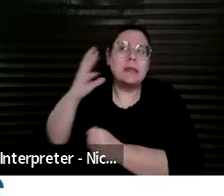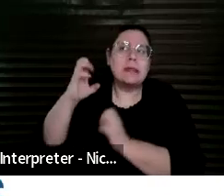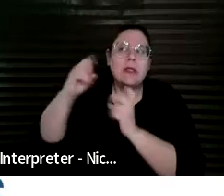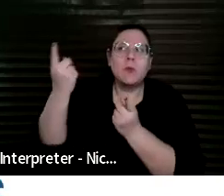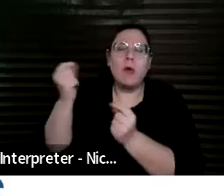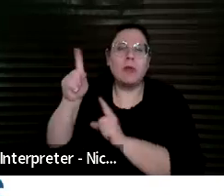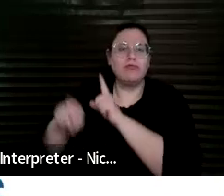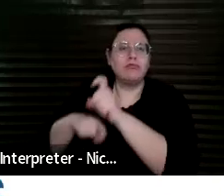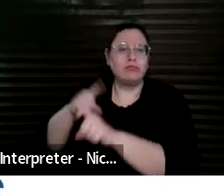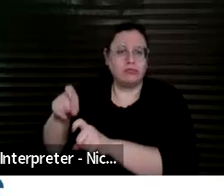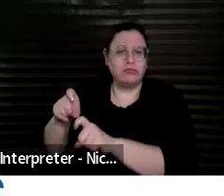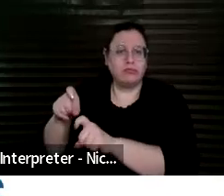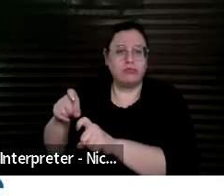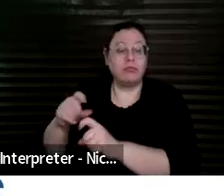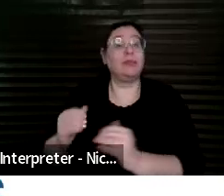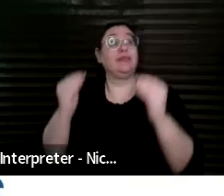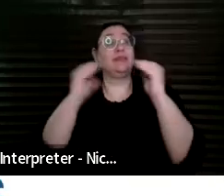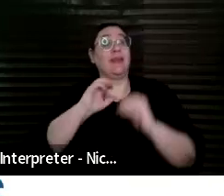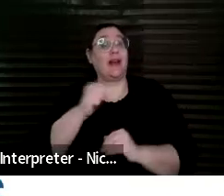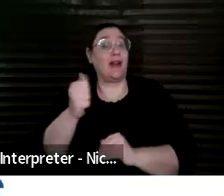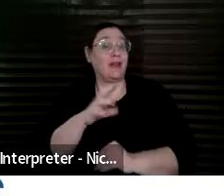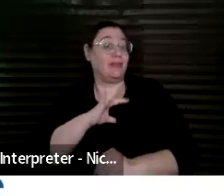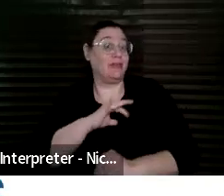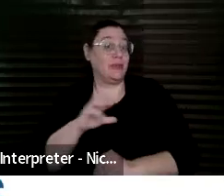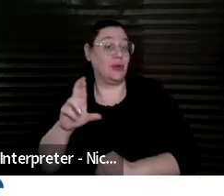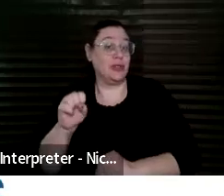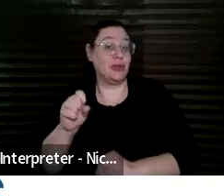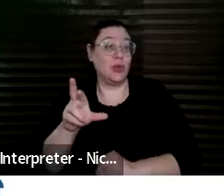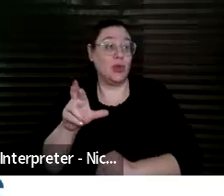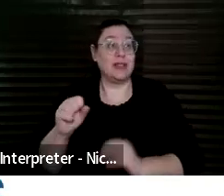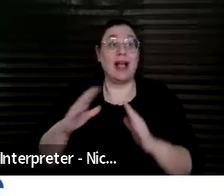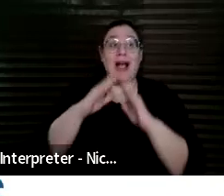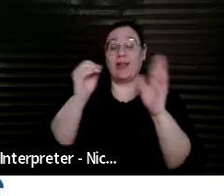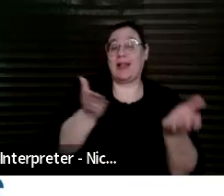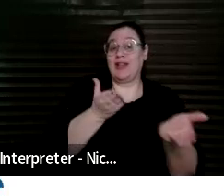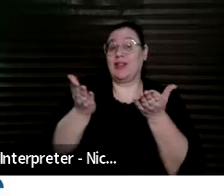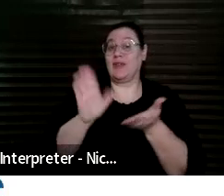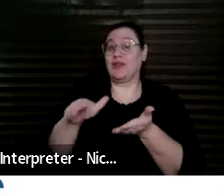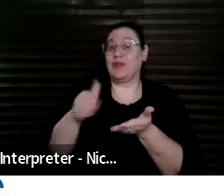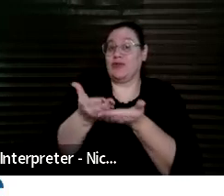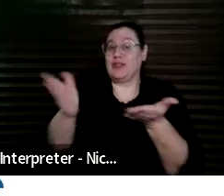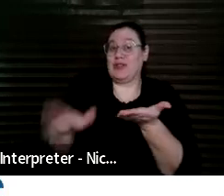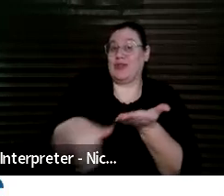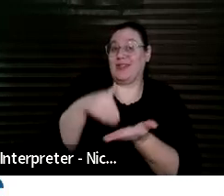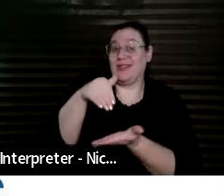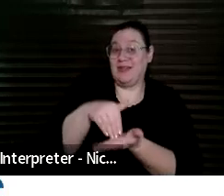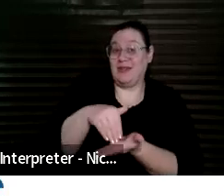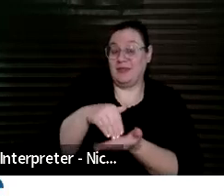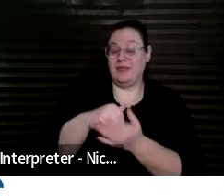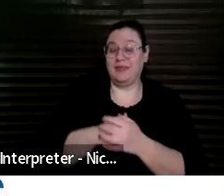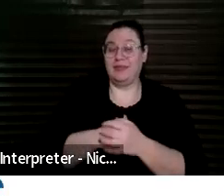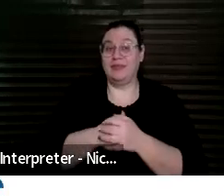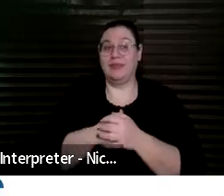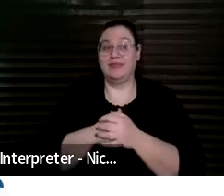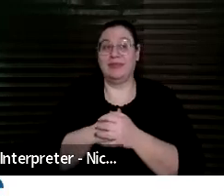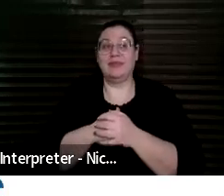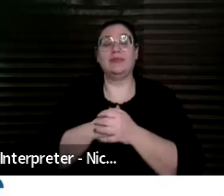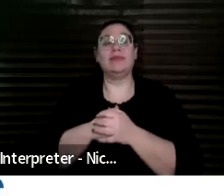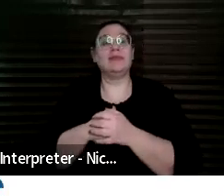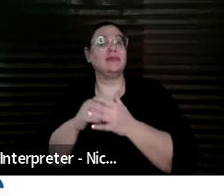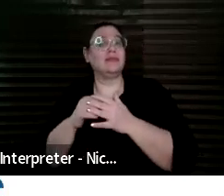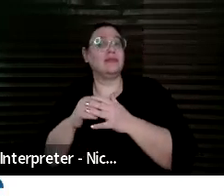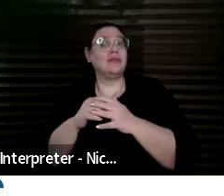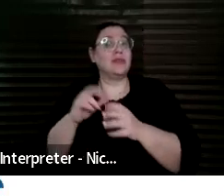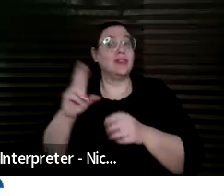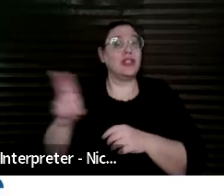Housing and Services Resource Center. It was launched by the U.S. Departments of Health and Human